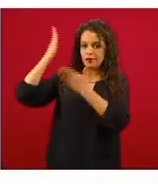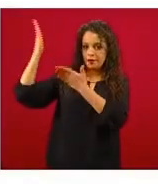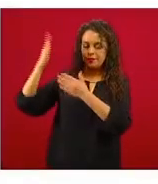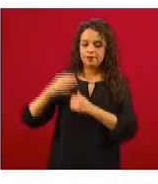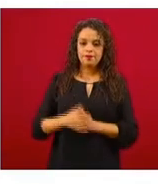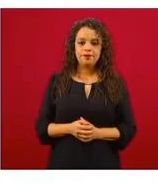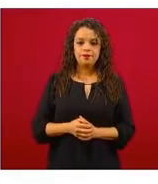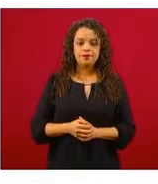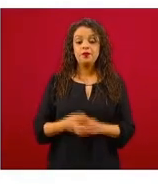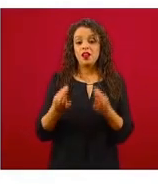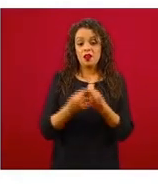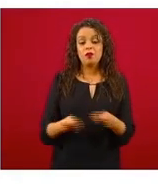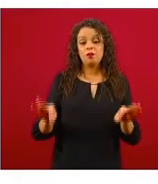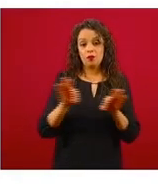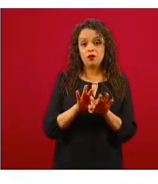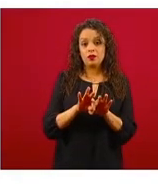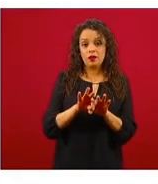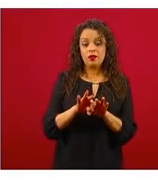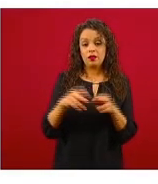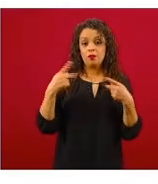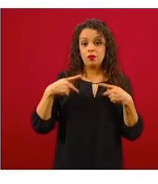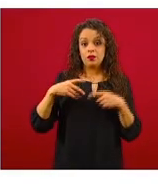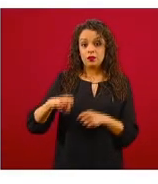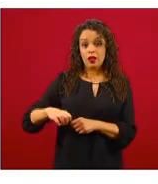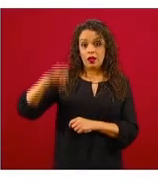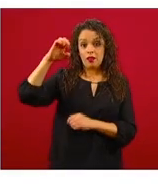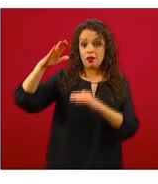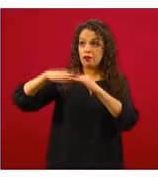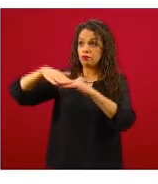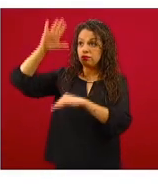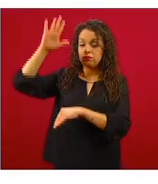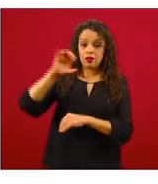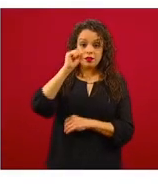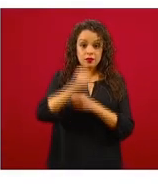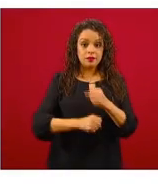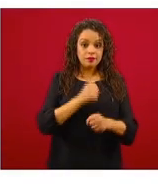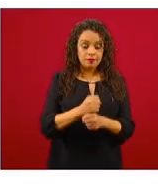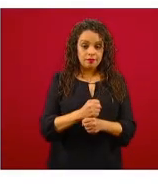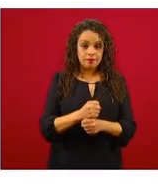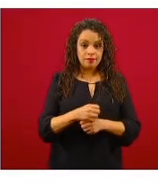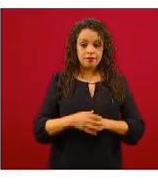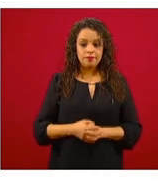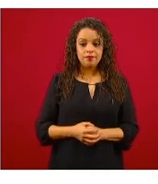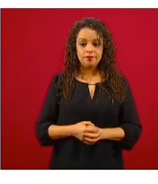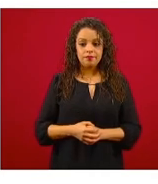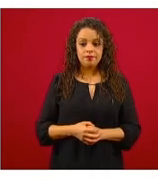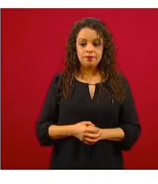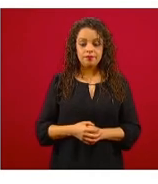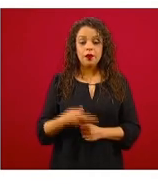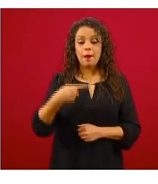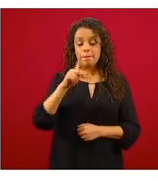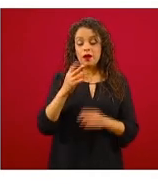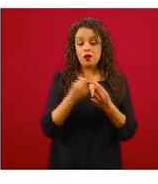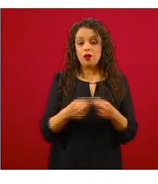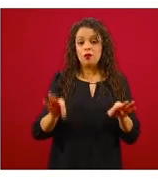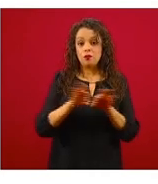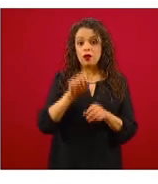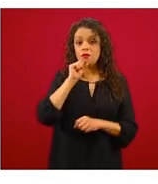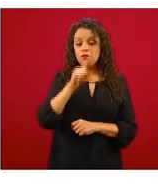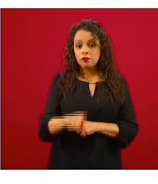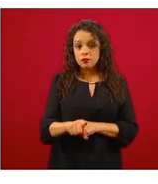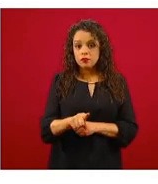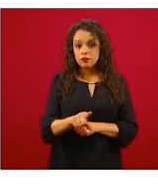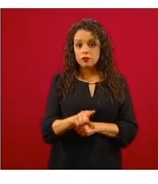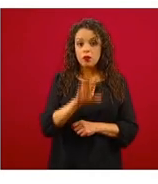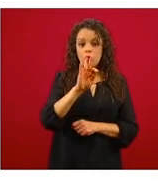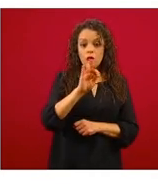It's important to understand that people who are older than 60 years of age have a higher risk. But it's also important, there's